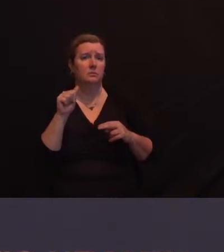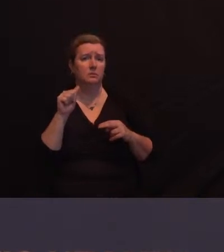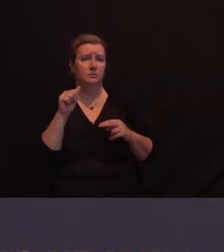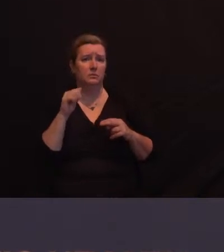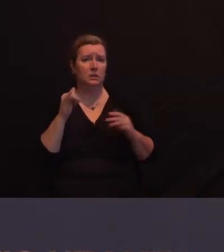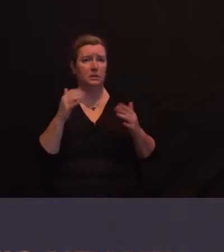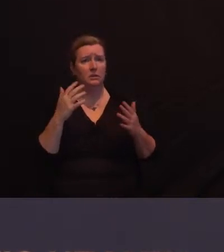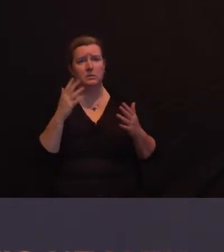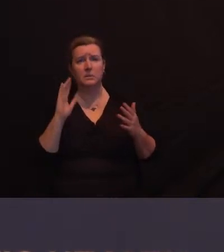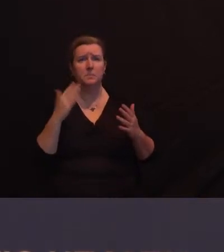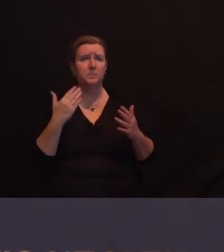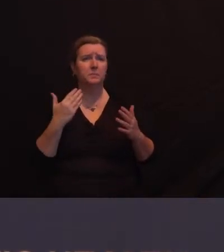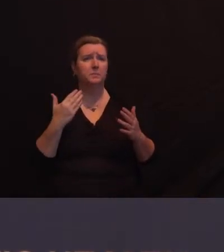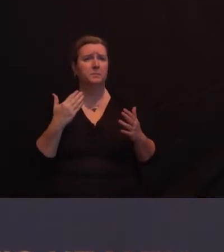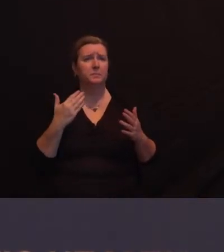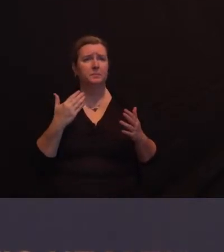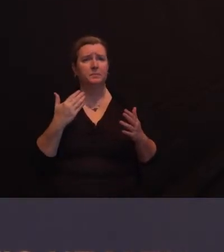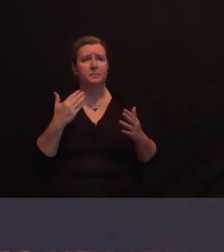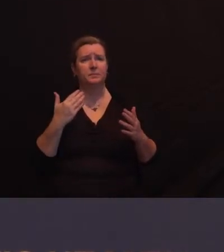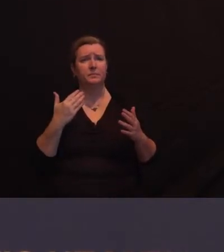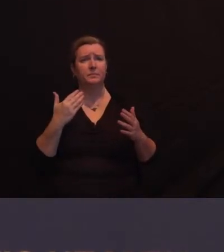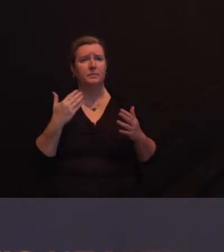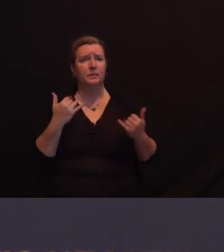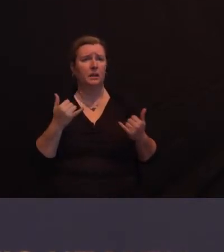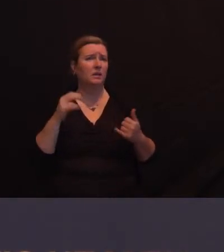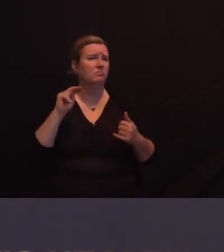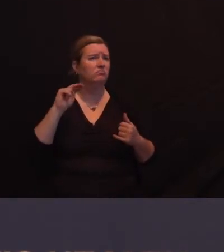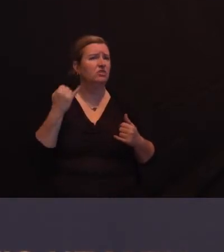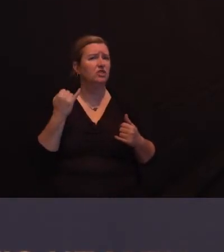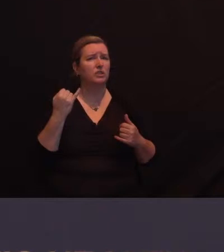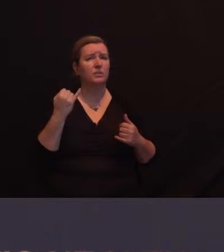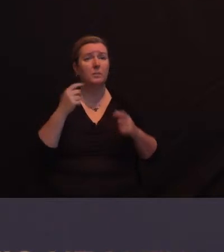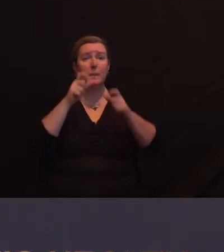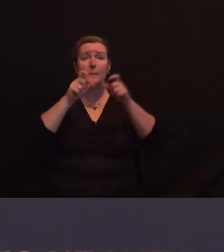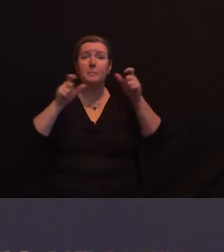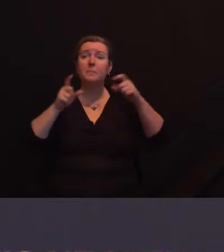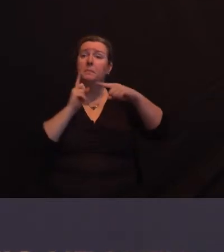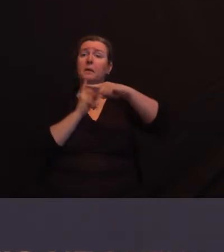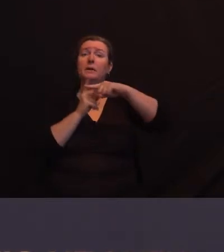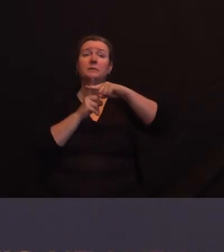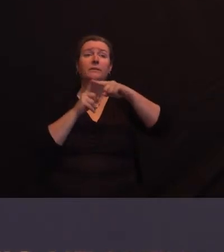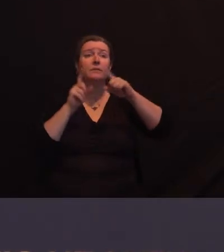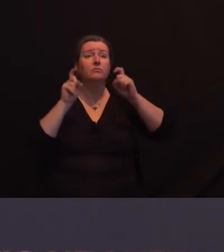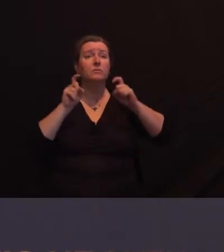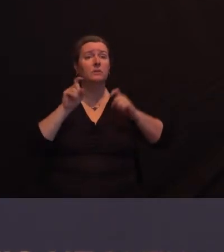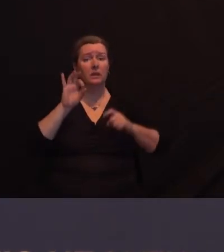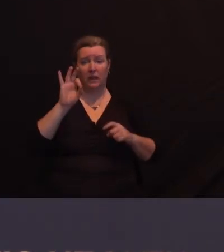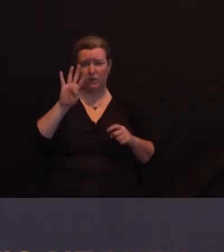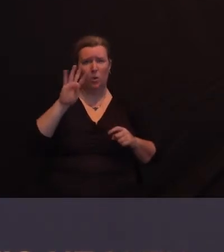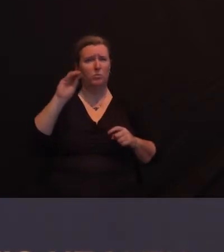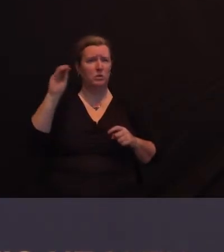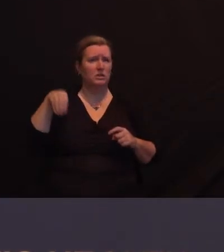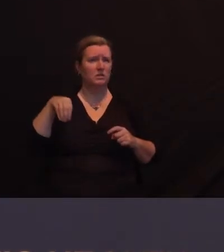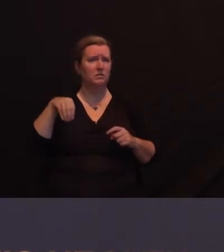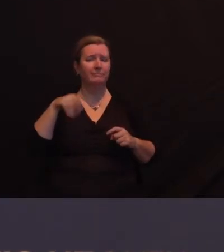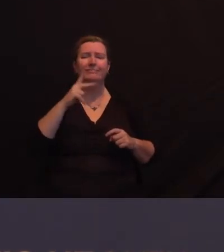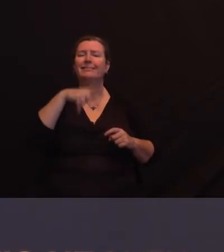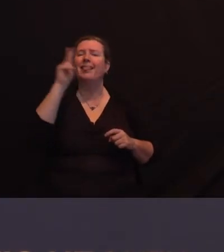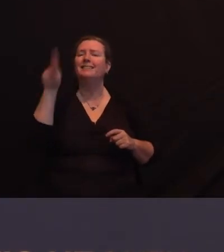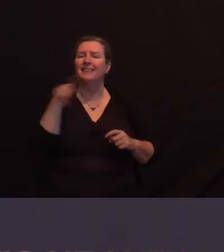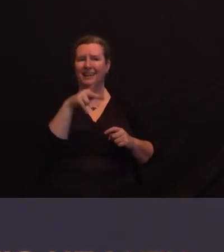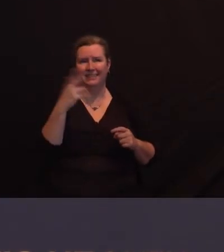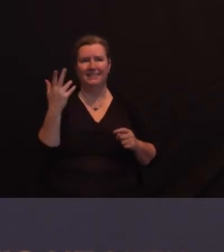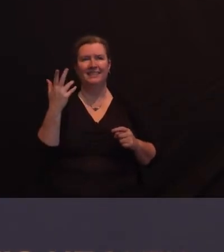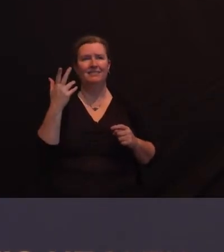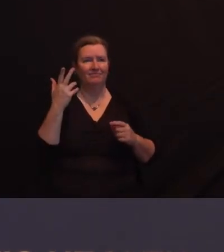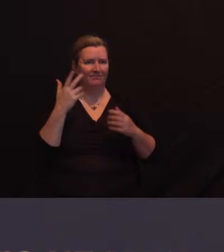cases of the virus in New Jersey. We think the steps we're taking today, both the step itself and the timing, is the right